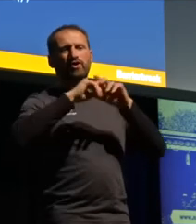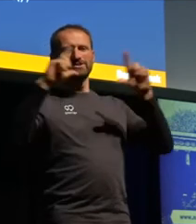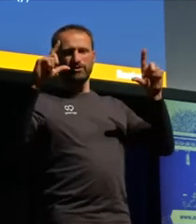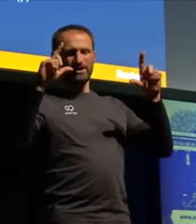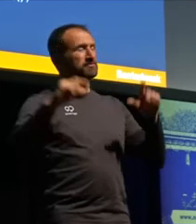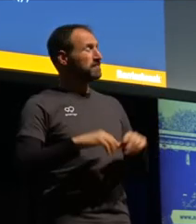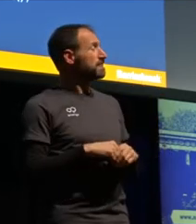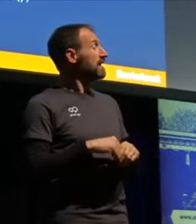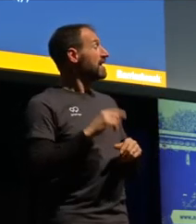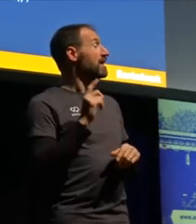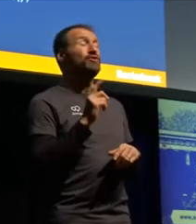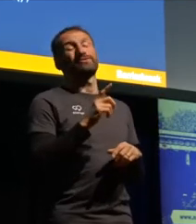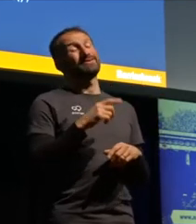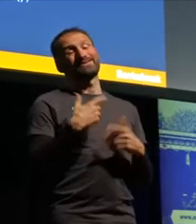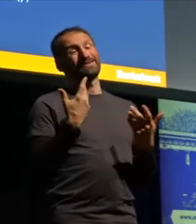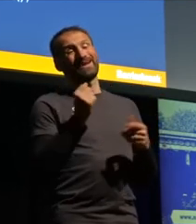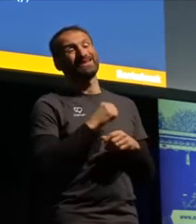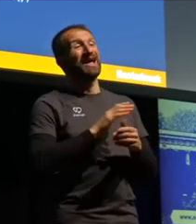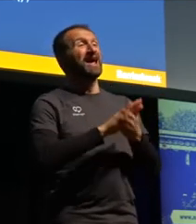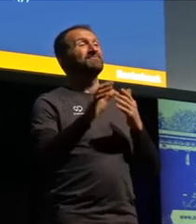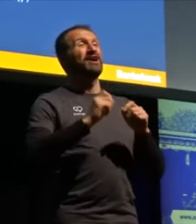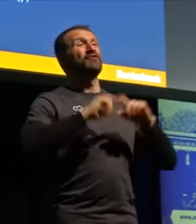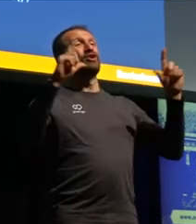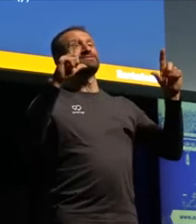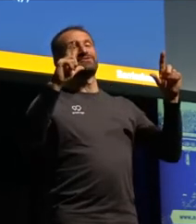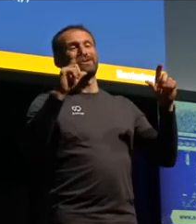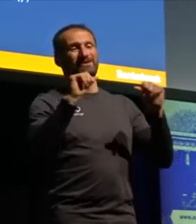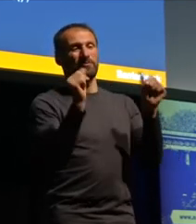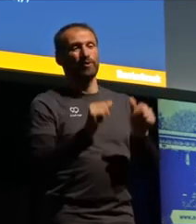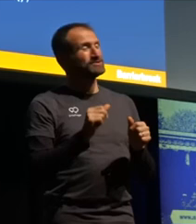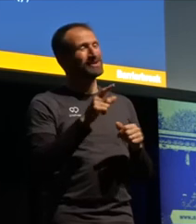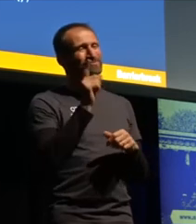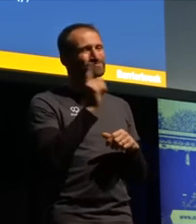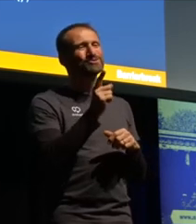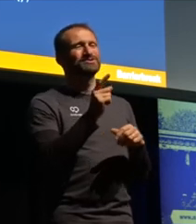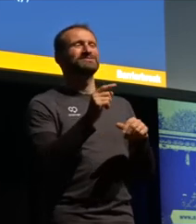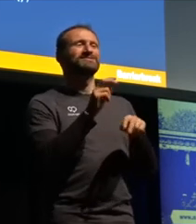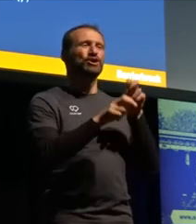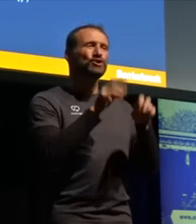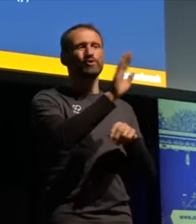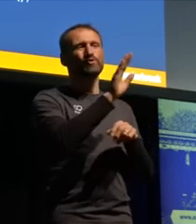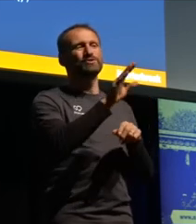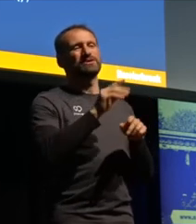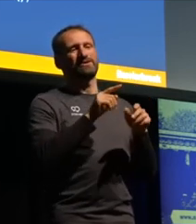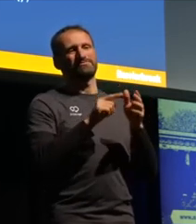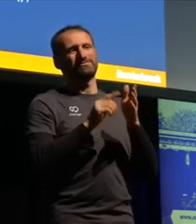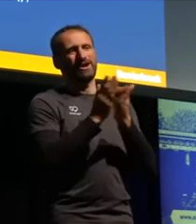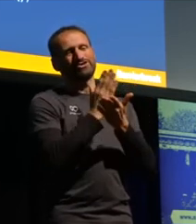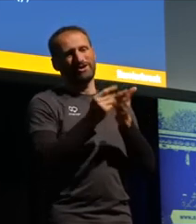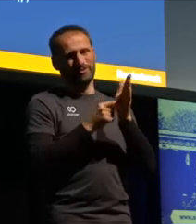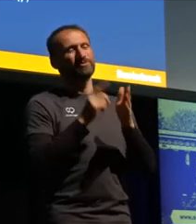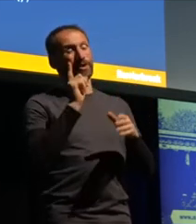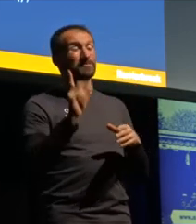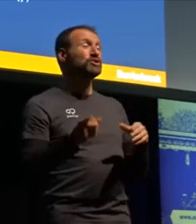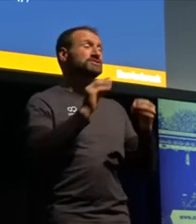that you cannot just go into full screen mode just like that. It has to be in response to a user gesture. So you have to say combine it